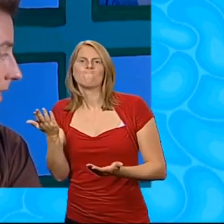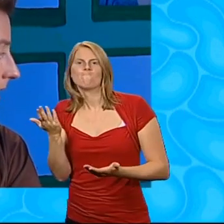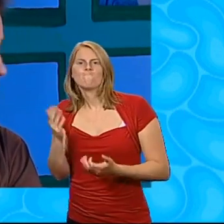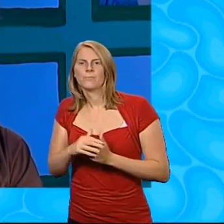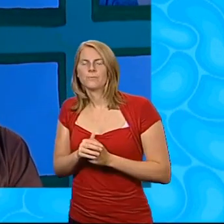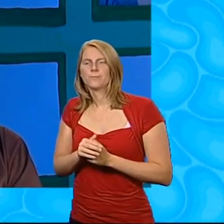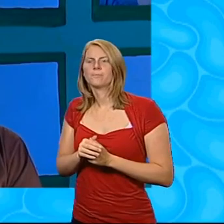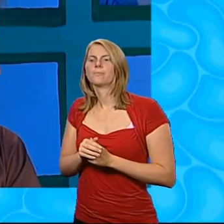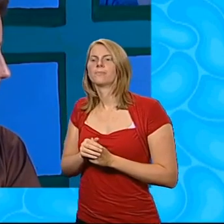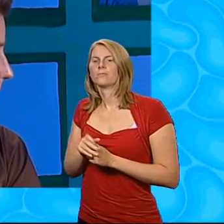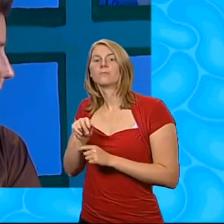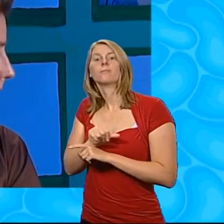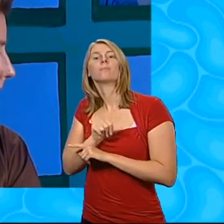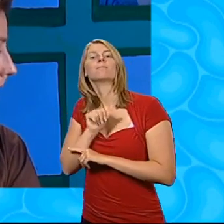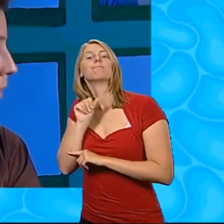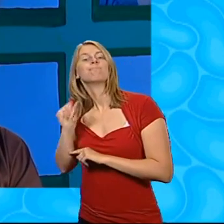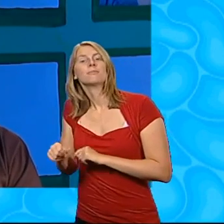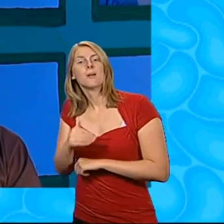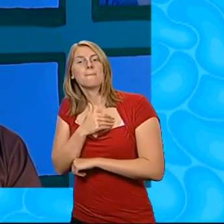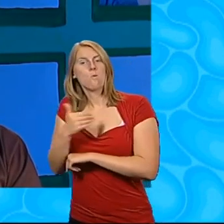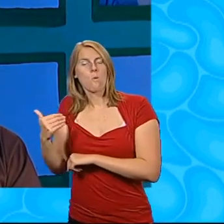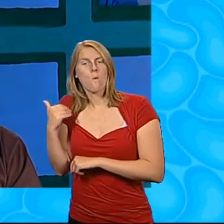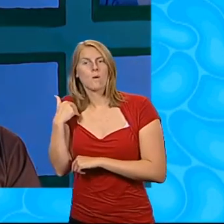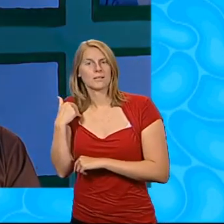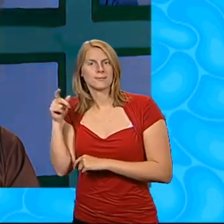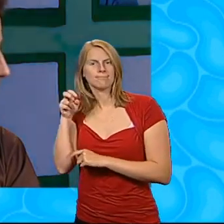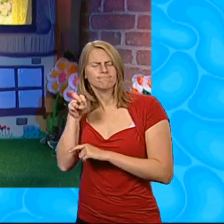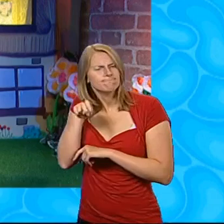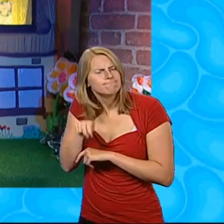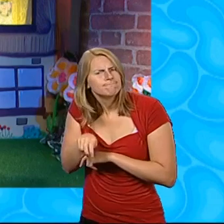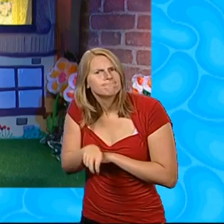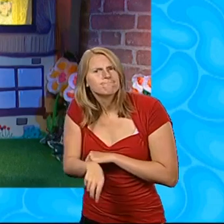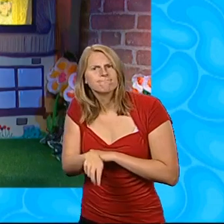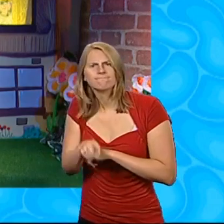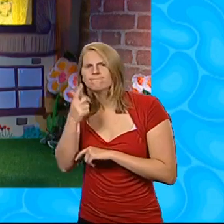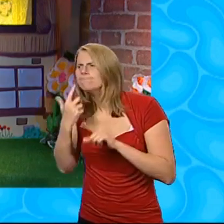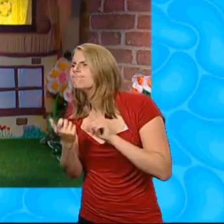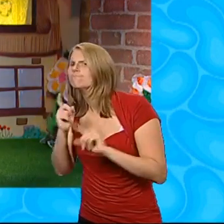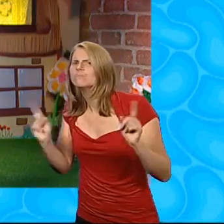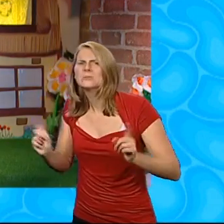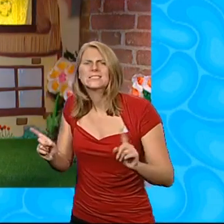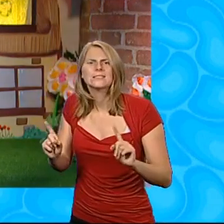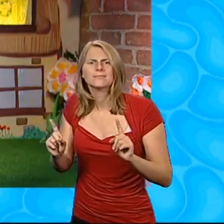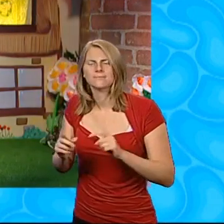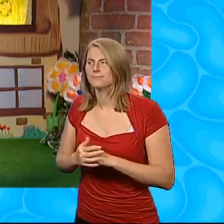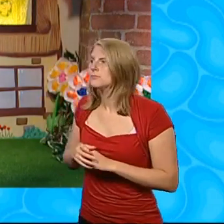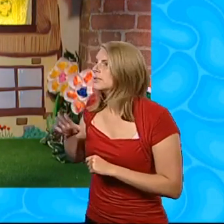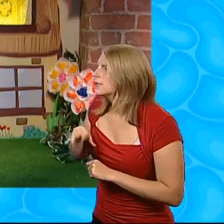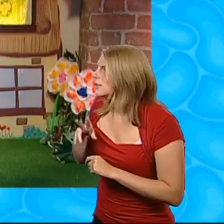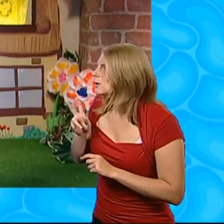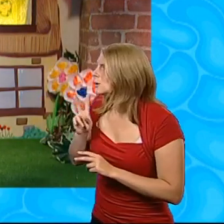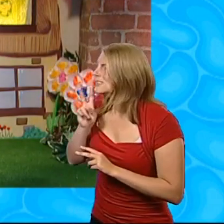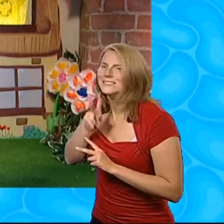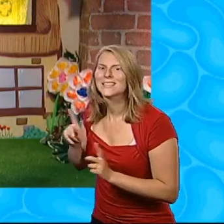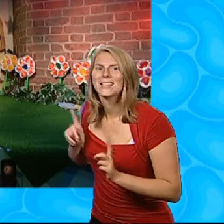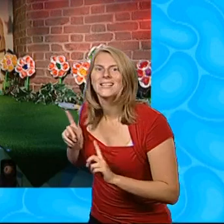And the thing is, she didn't know. And in the morning, she went downstairs to find out what it was that was keeping her awake the night before. What did she see?